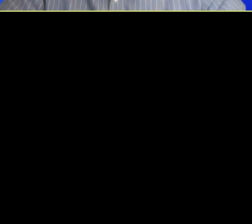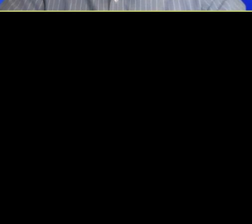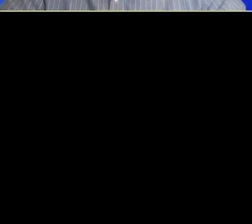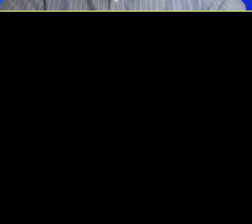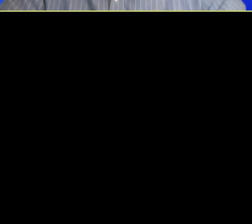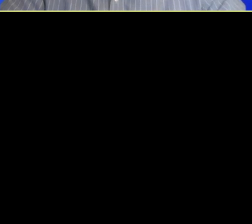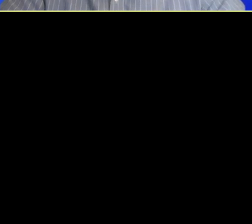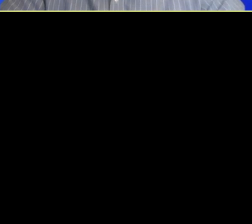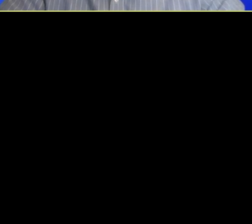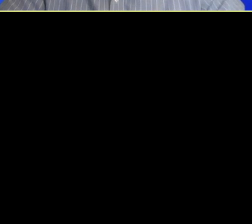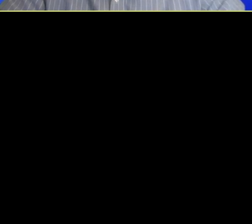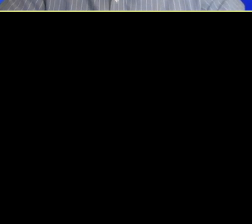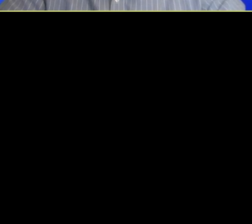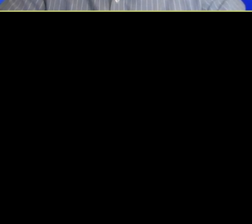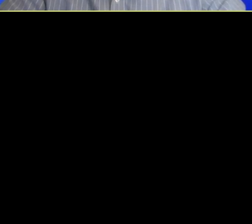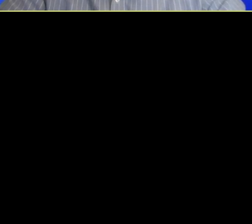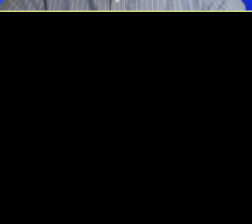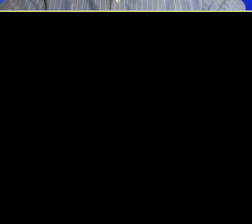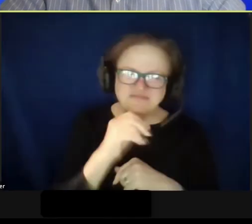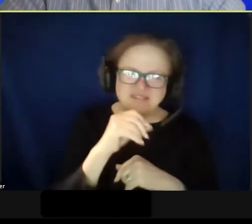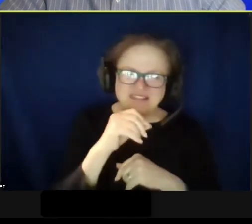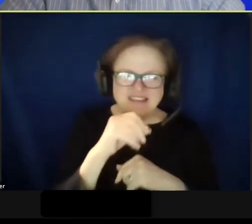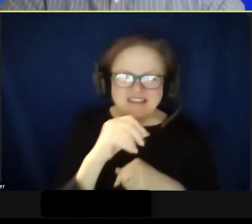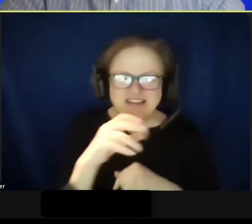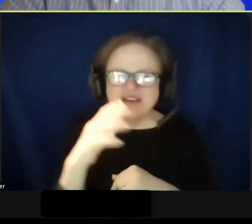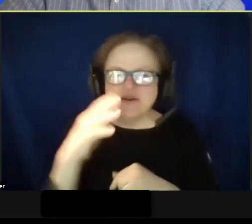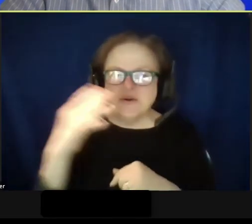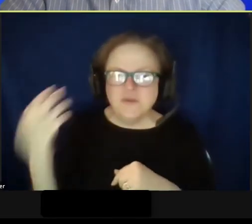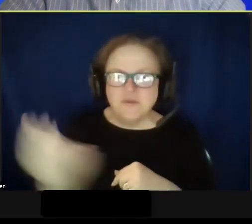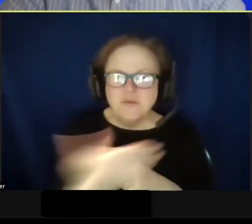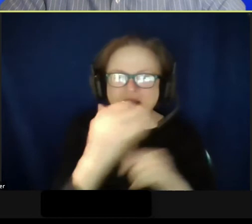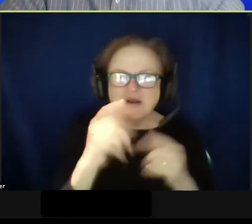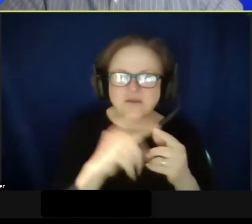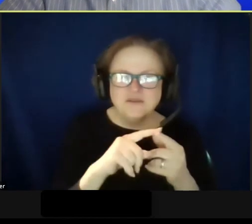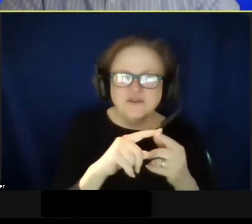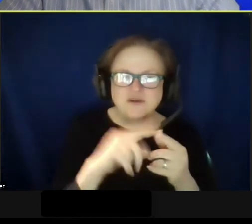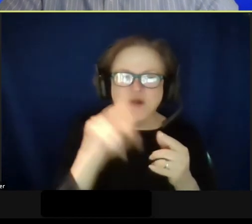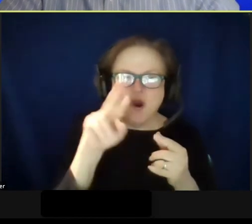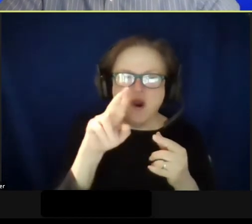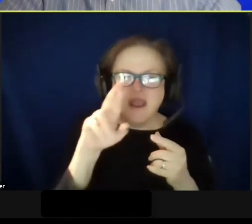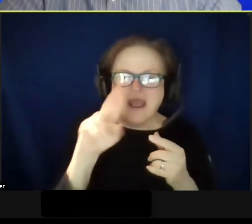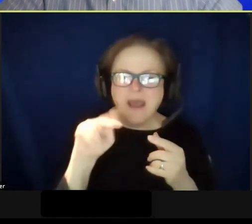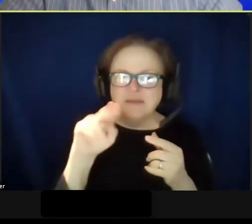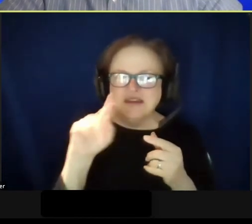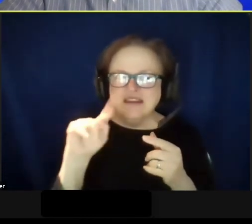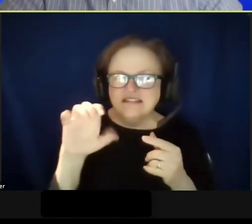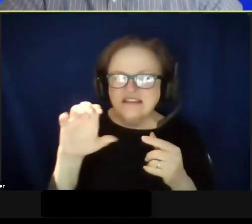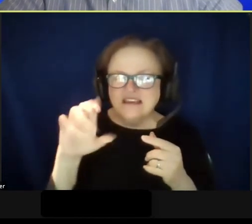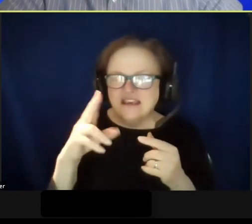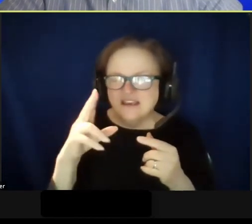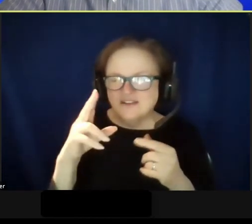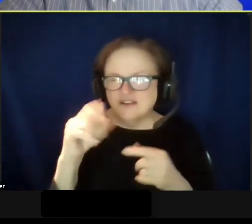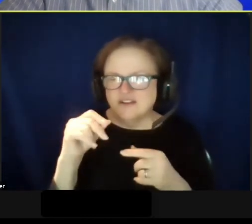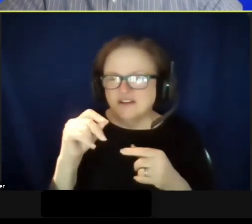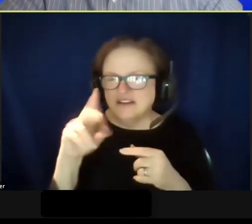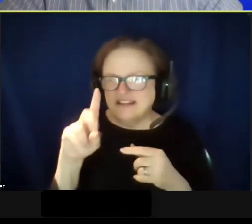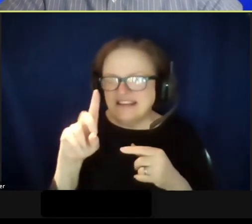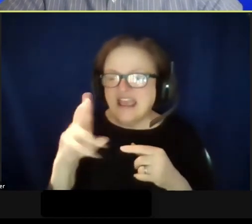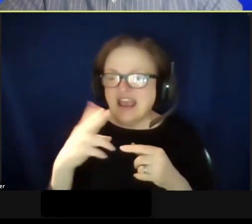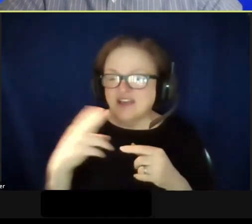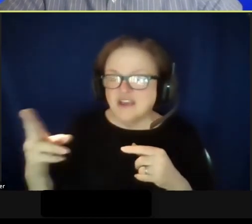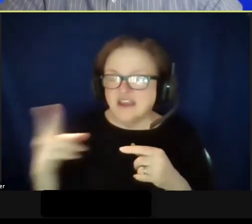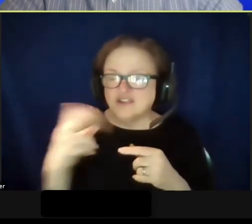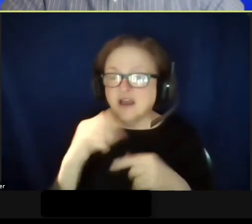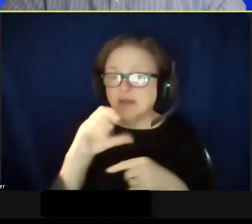Welcome to the RMTC DHH April 2021 TA Live. My name is Scott Walsh and I'll be your host for